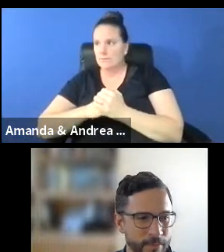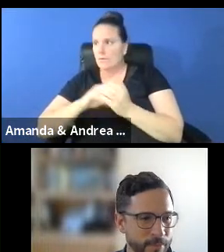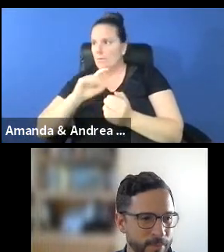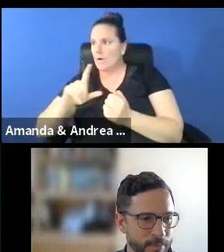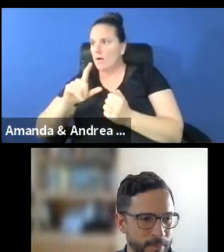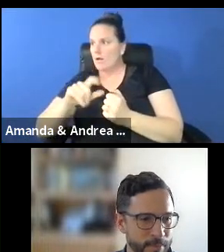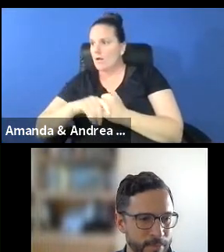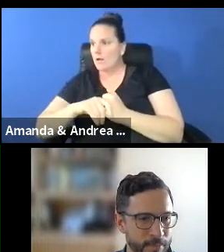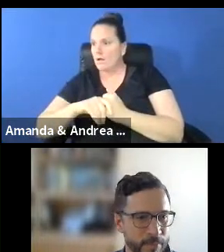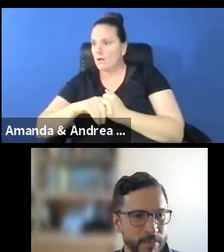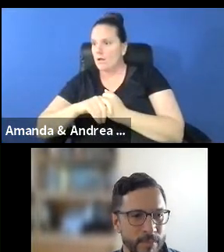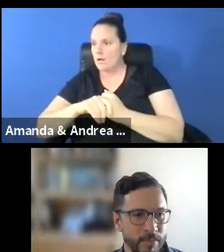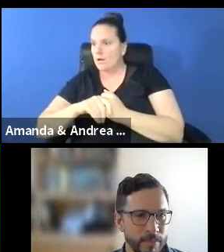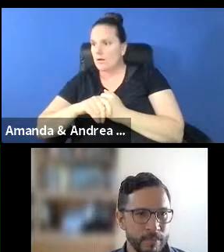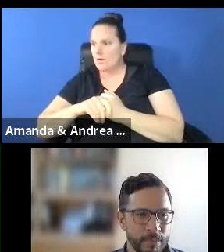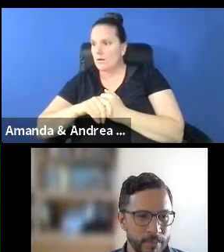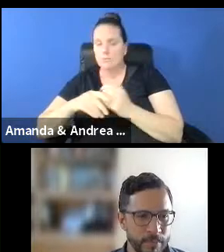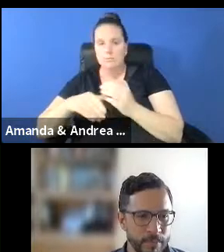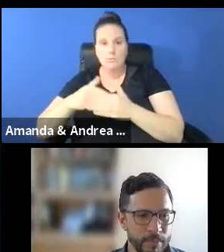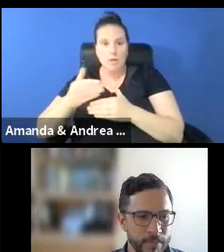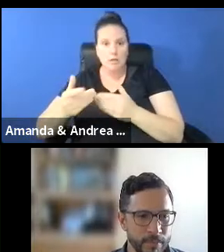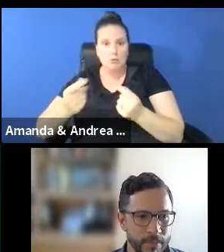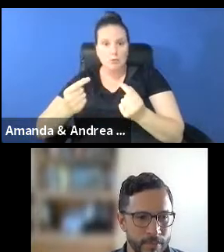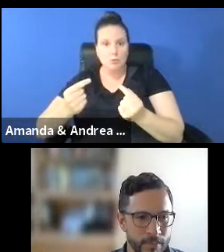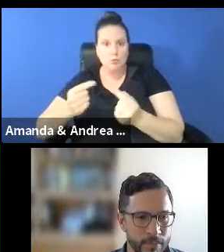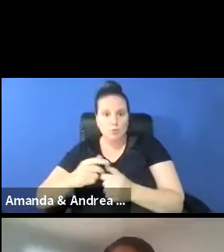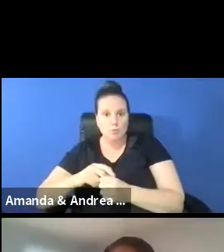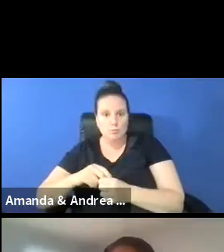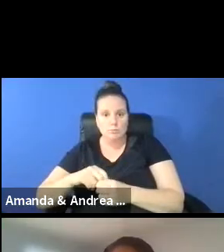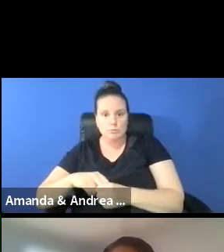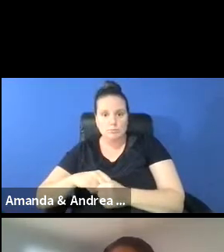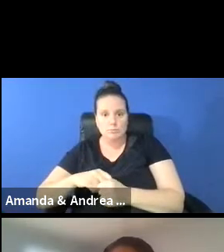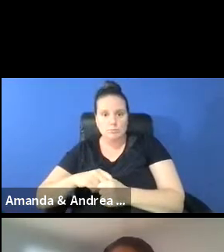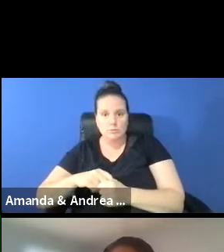Well, where are we going next?